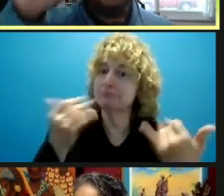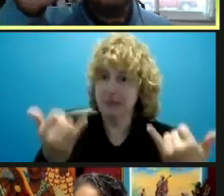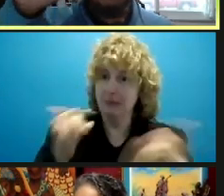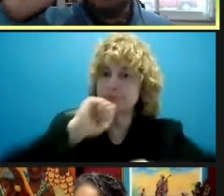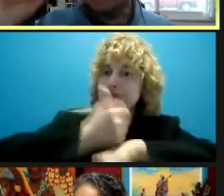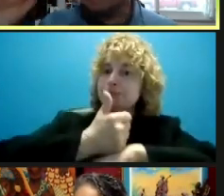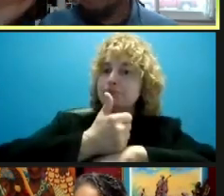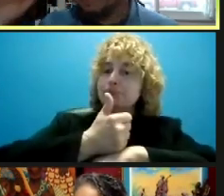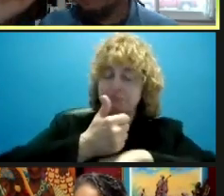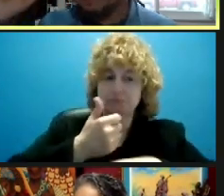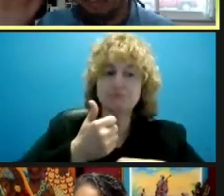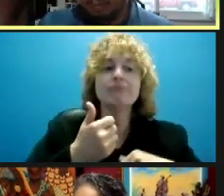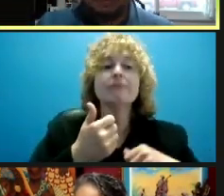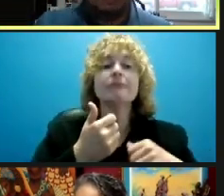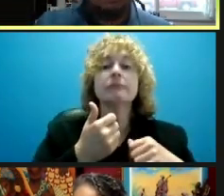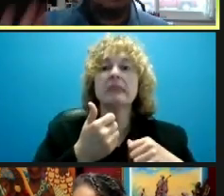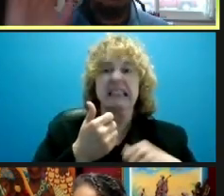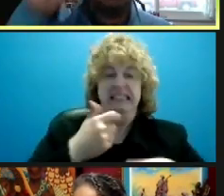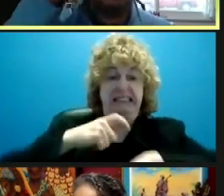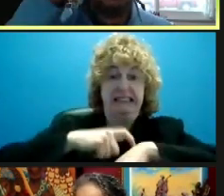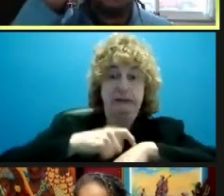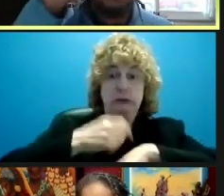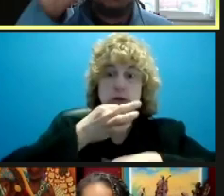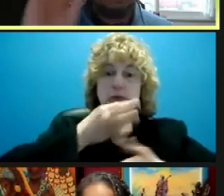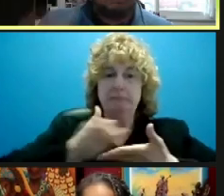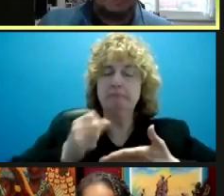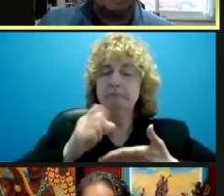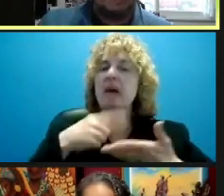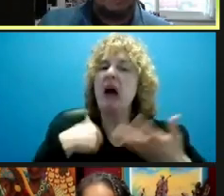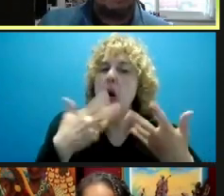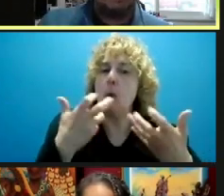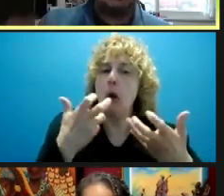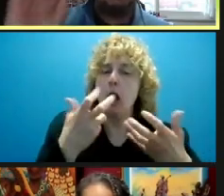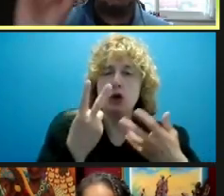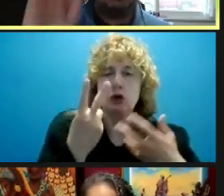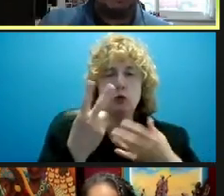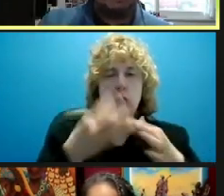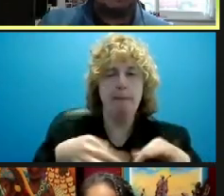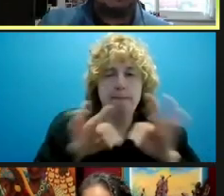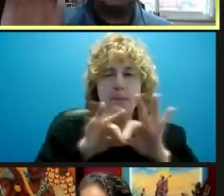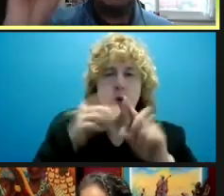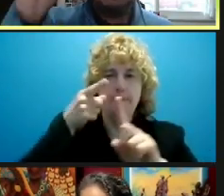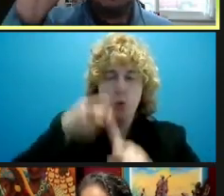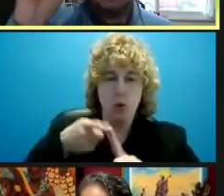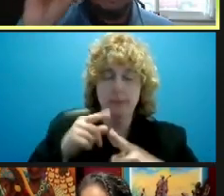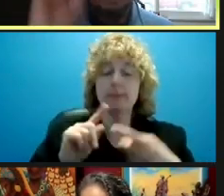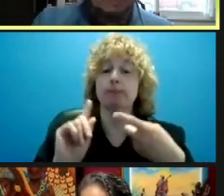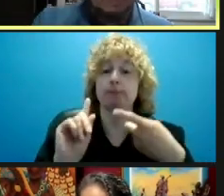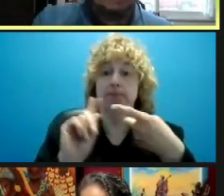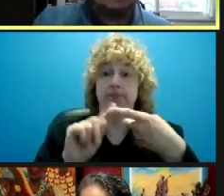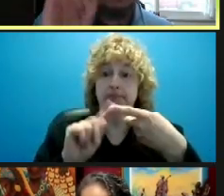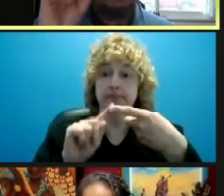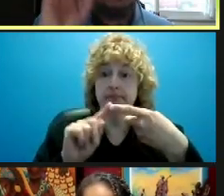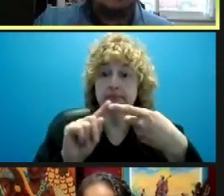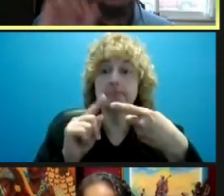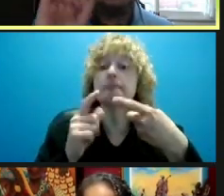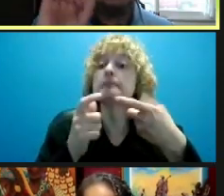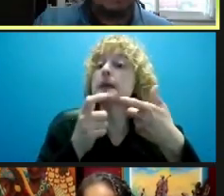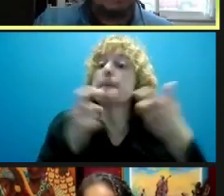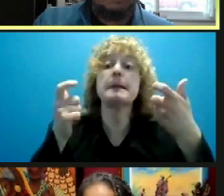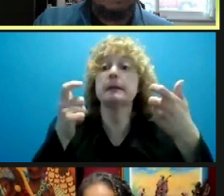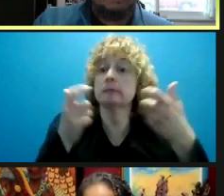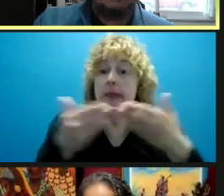And the, my time is almost out. So, I want to make two very important points. One is the big thing is that they're going to